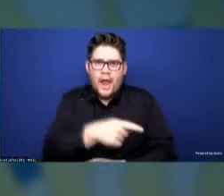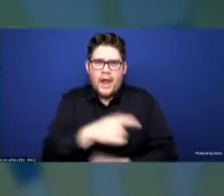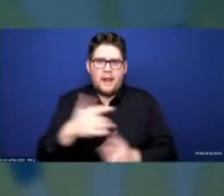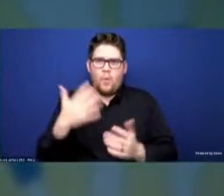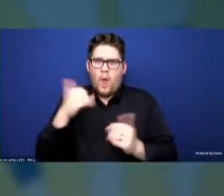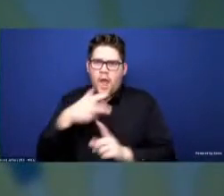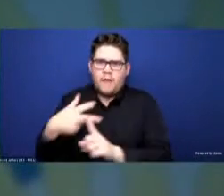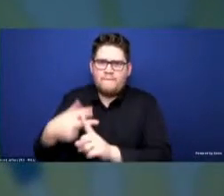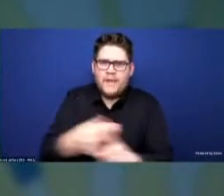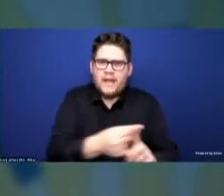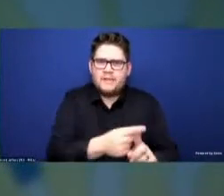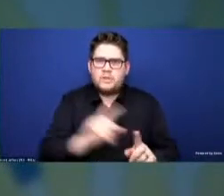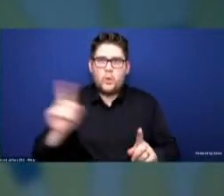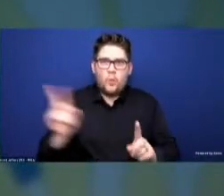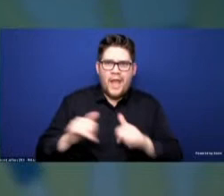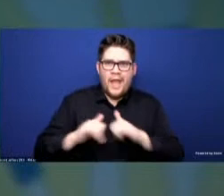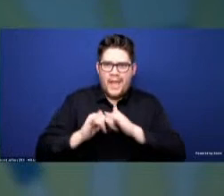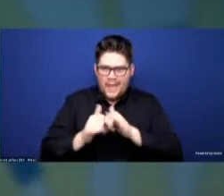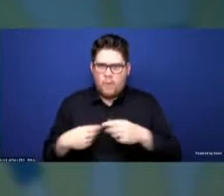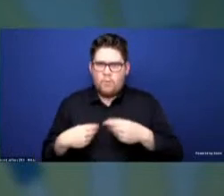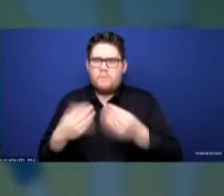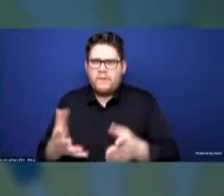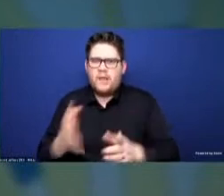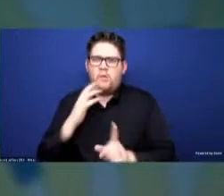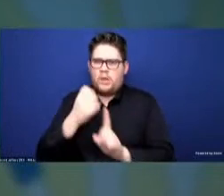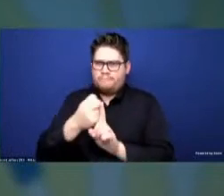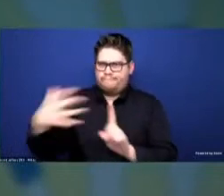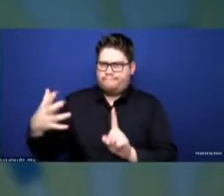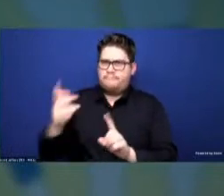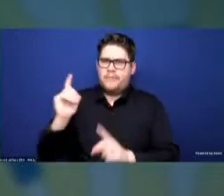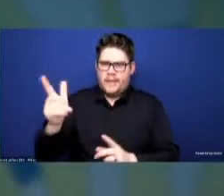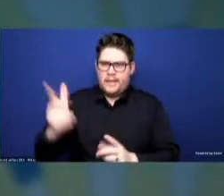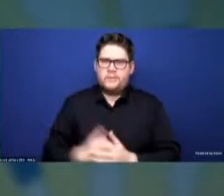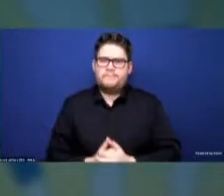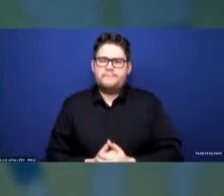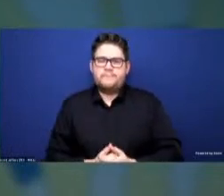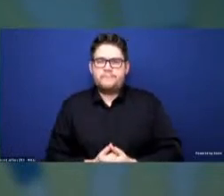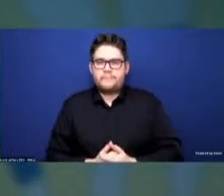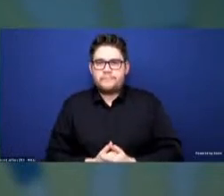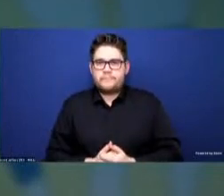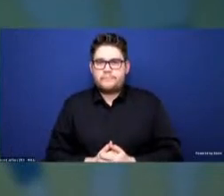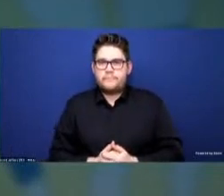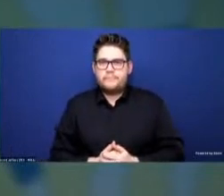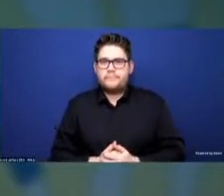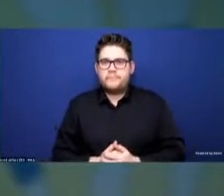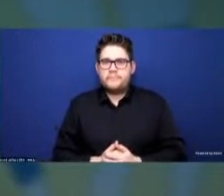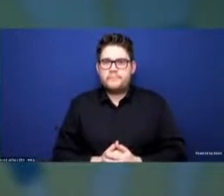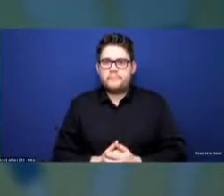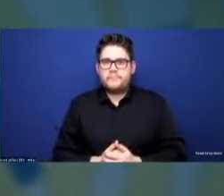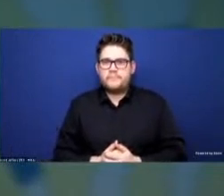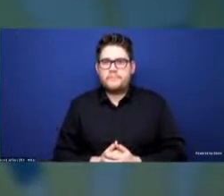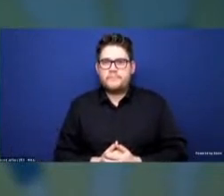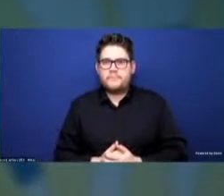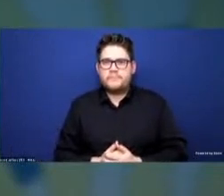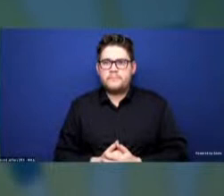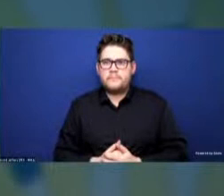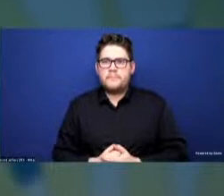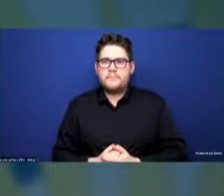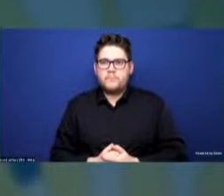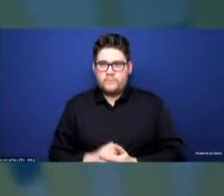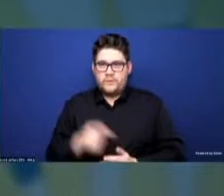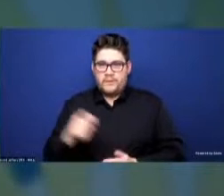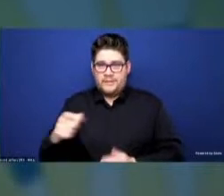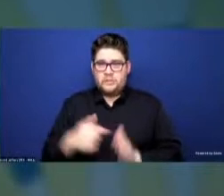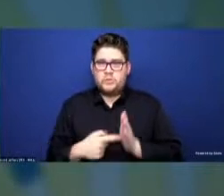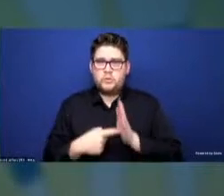curve shows our cases by health authority, and not surprisingly, there's a large proportion of cases